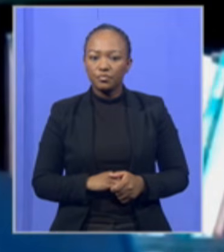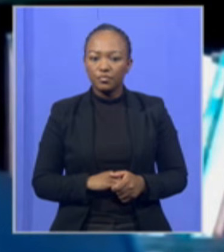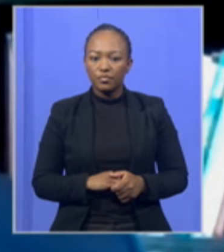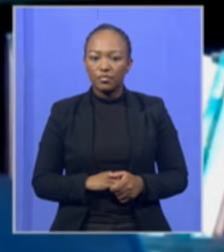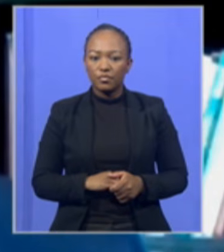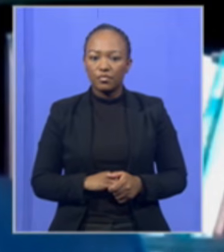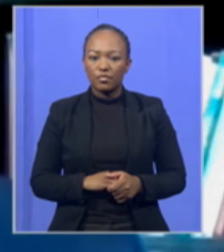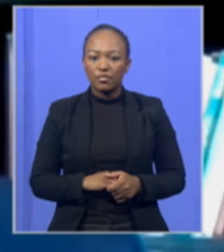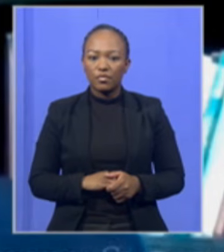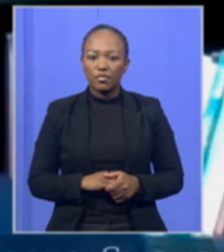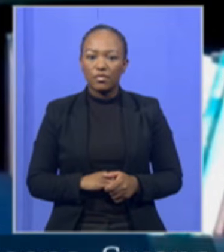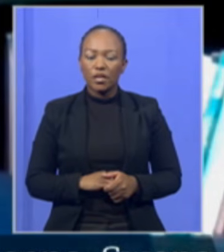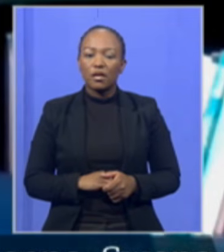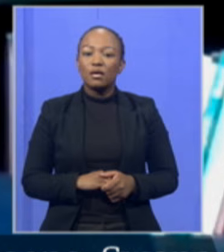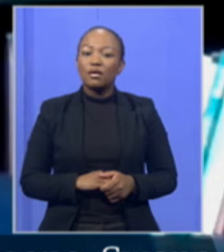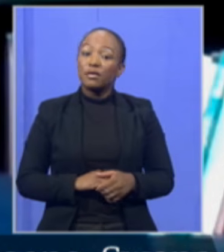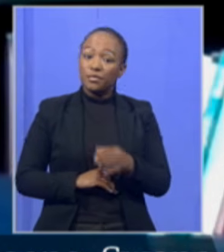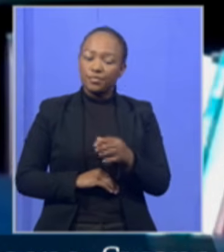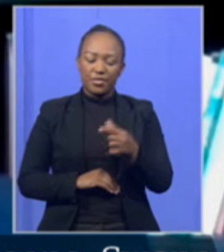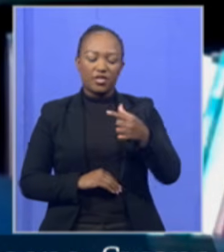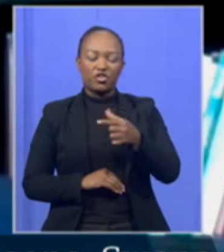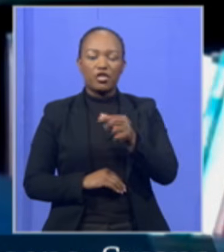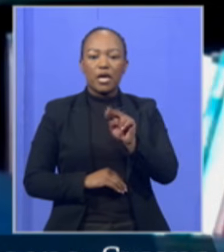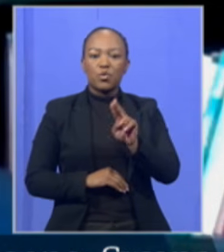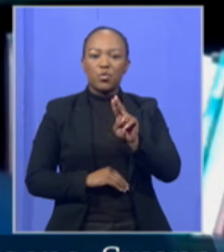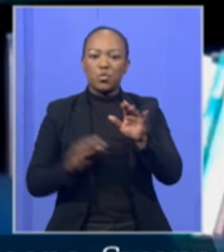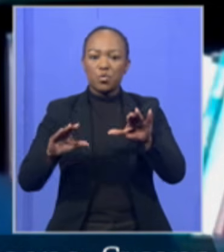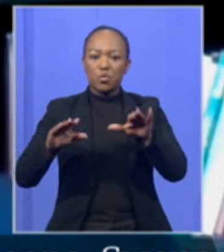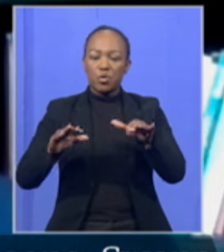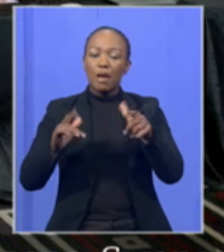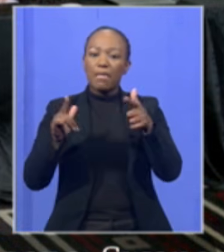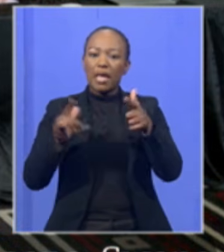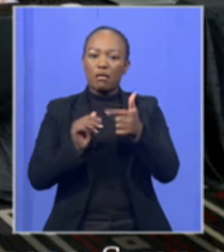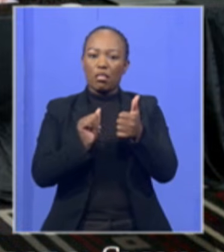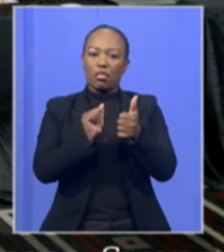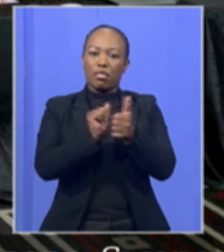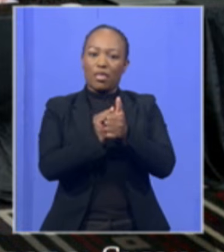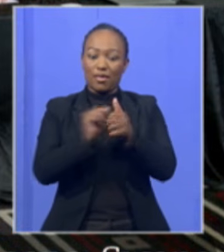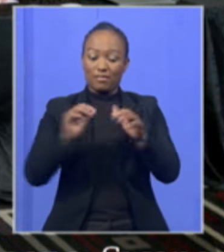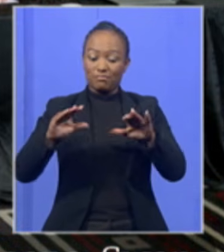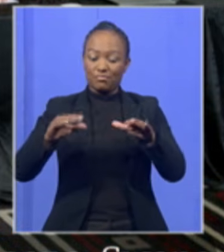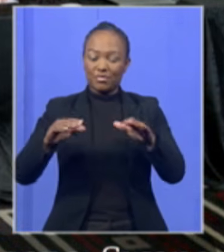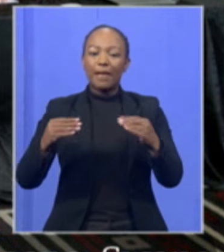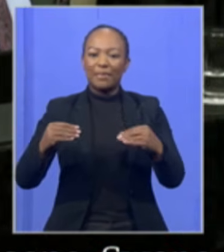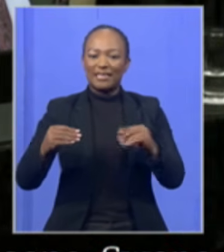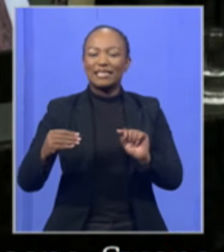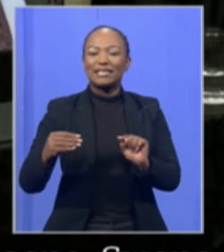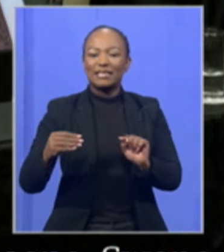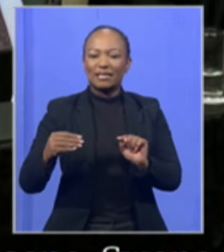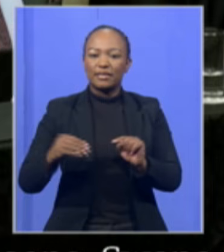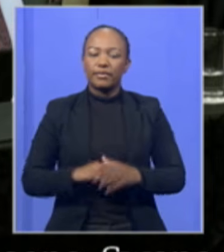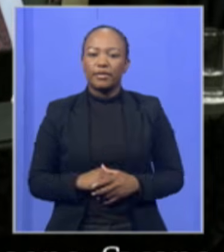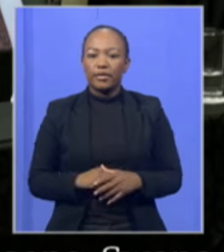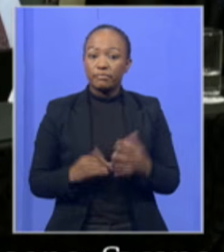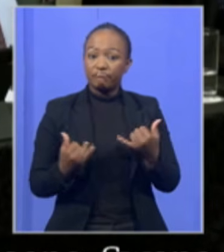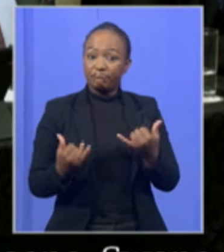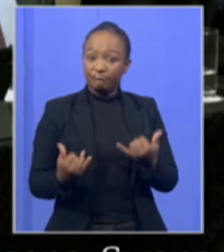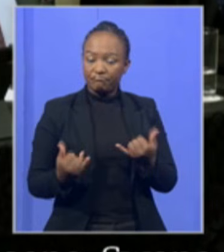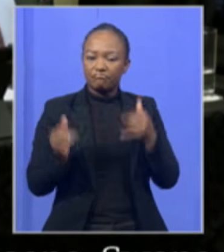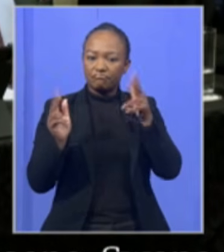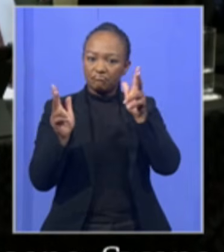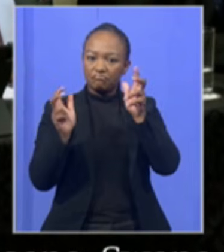Building of this GNU or this grand coalition is business. Mo kgasong eno re utlwa fa moitsanape